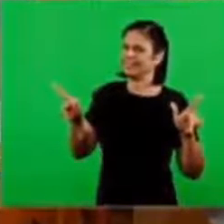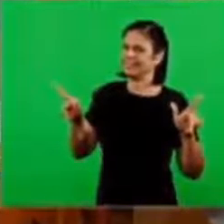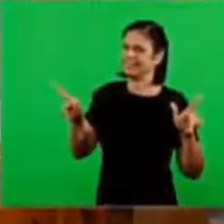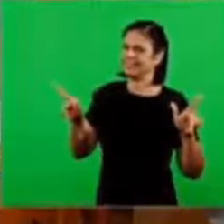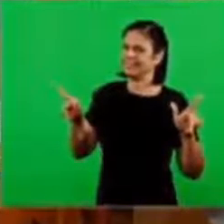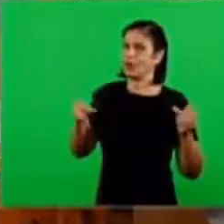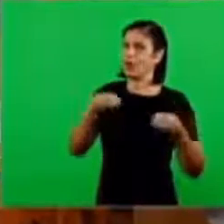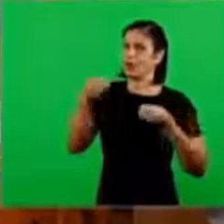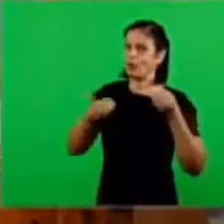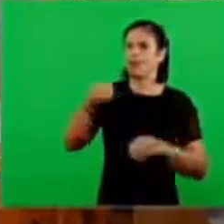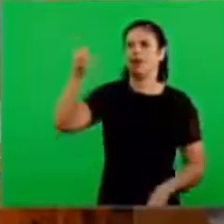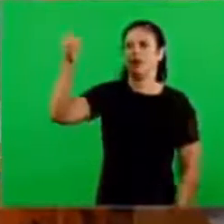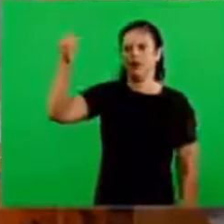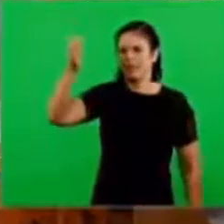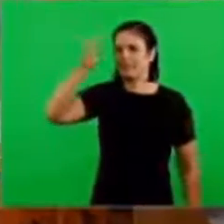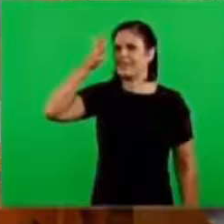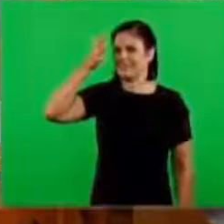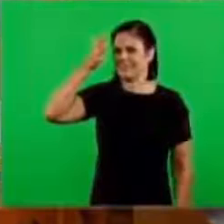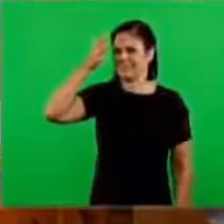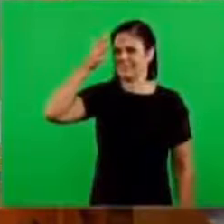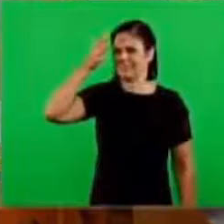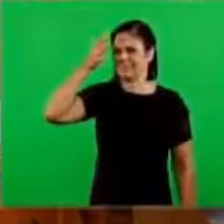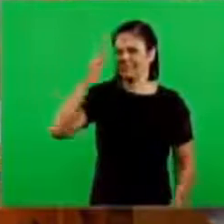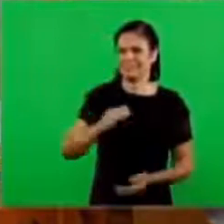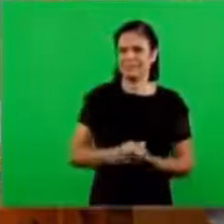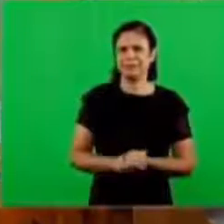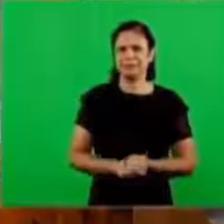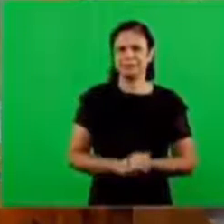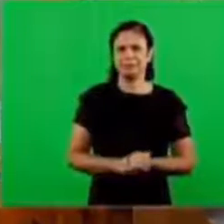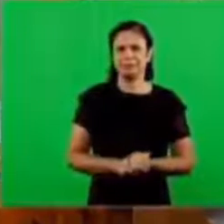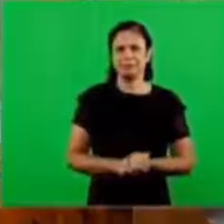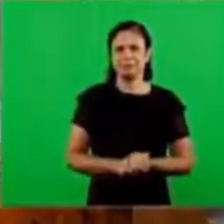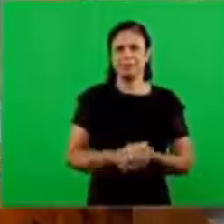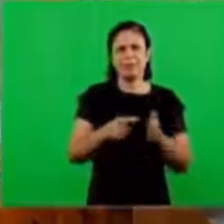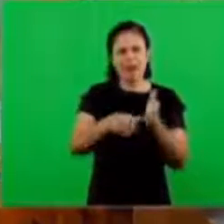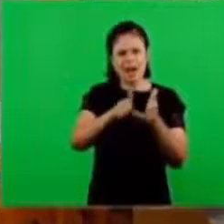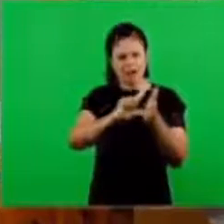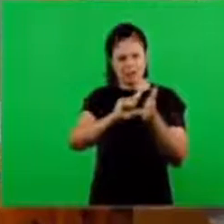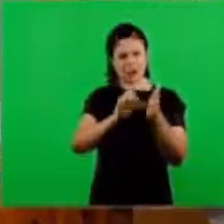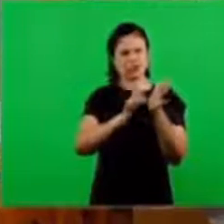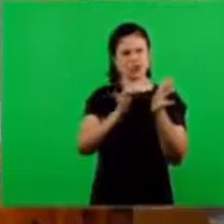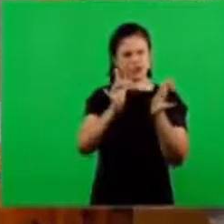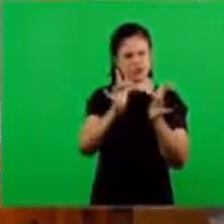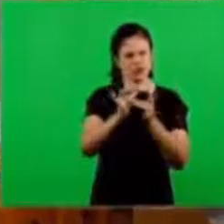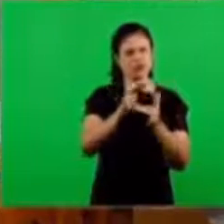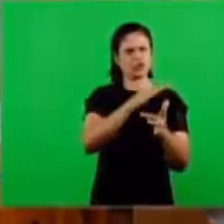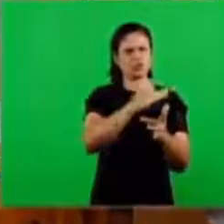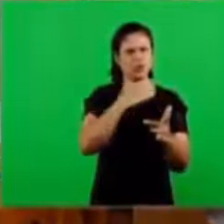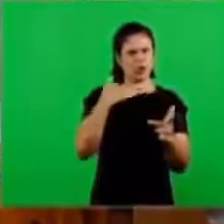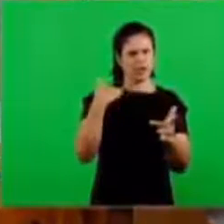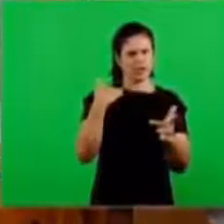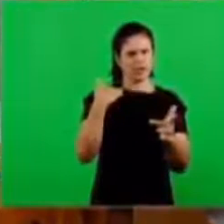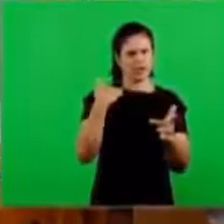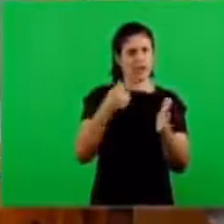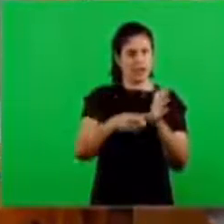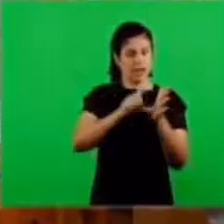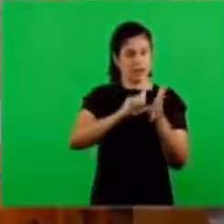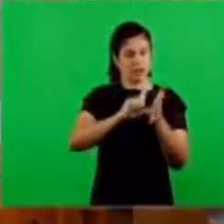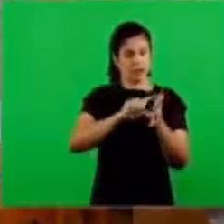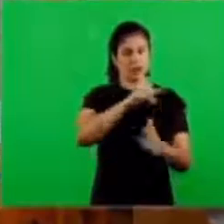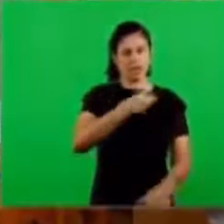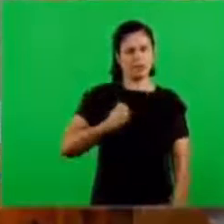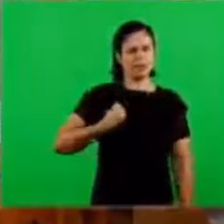began to reveal himself. So the resurrection... Before the resurrection, it was his